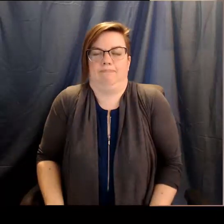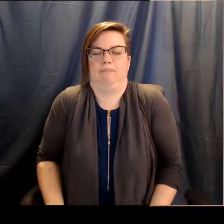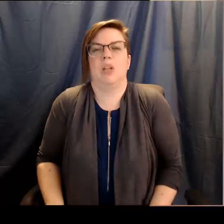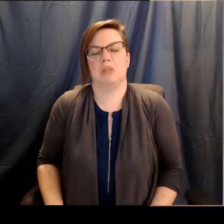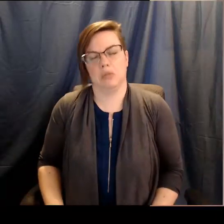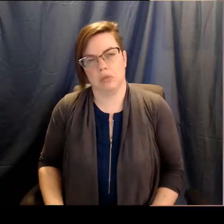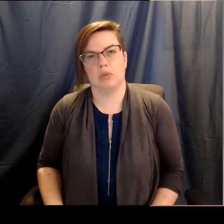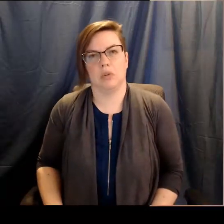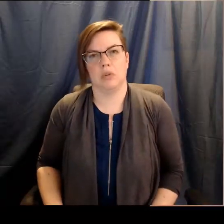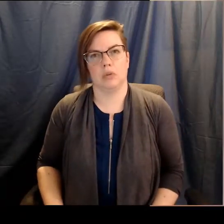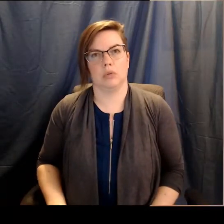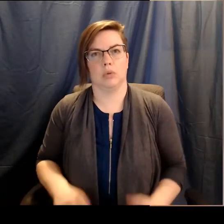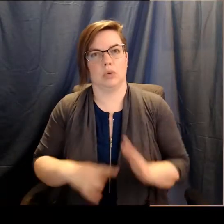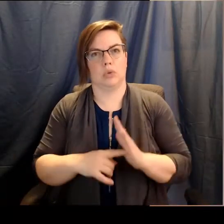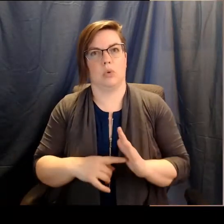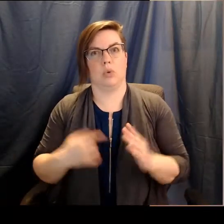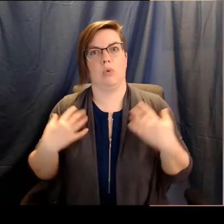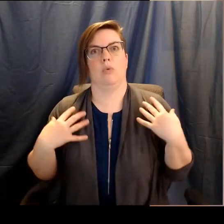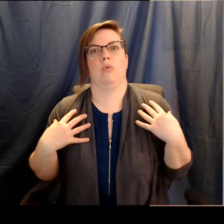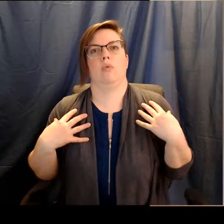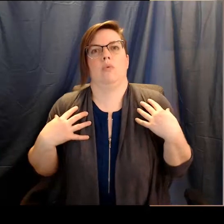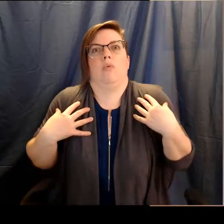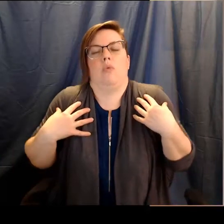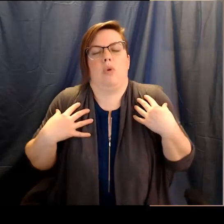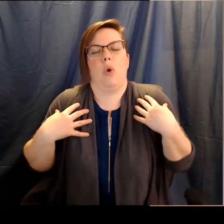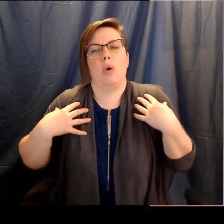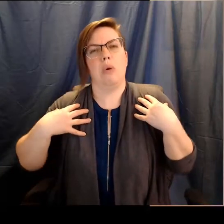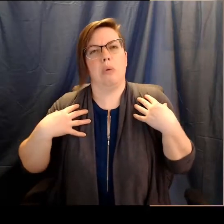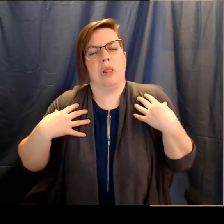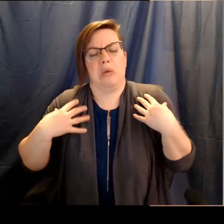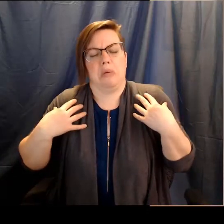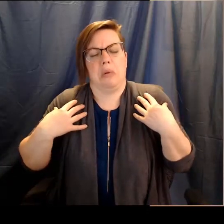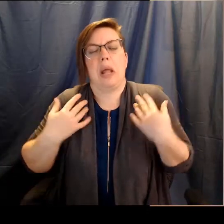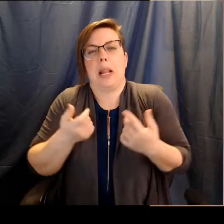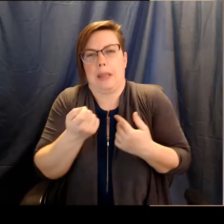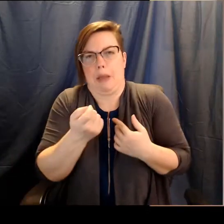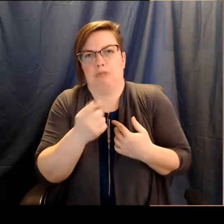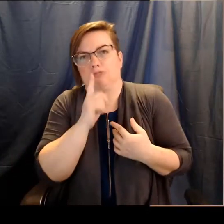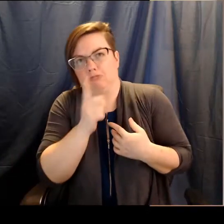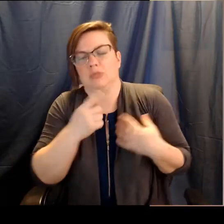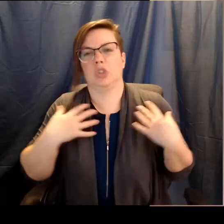so you can see it on video because she's having to get her arms high enough to type at the laptop.